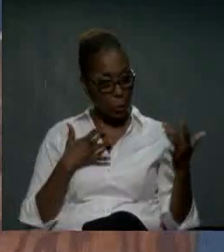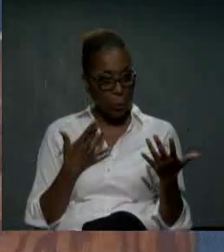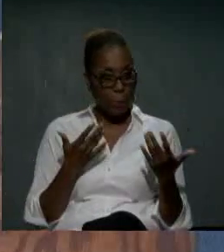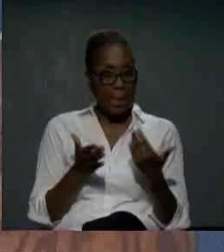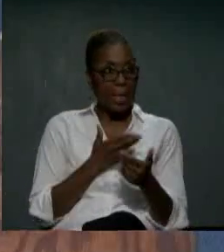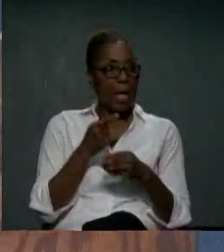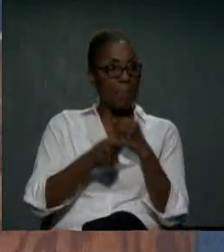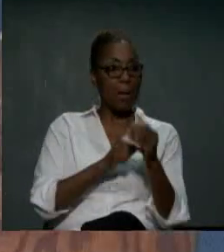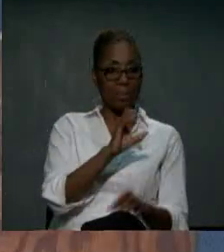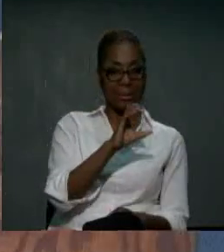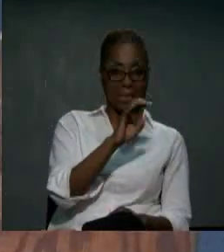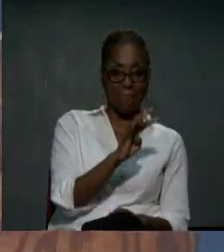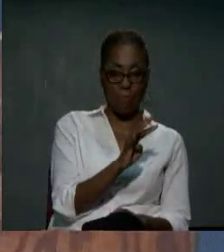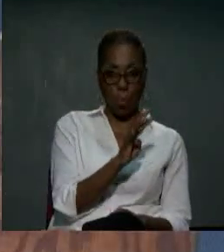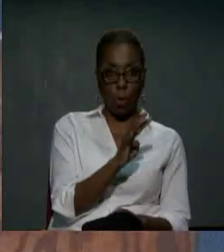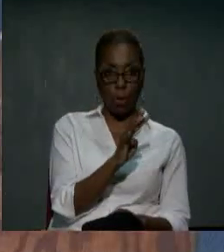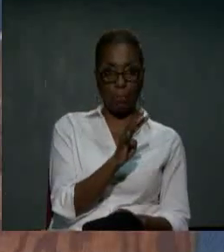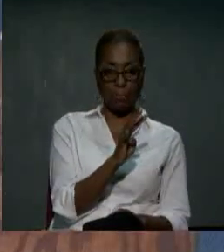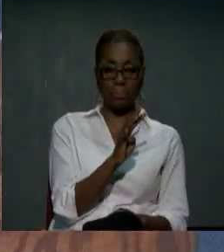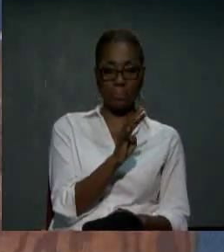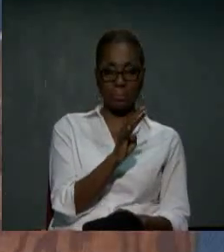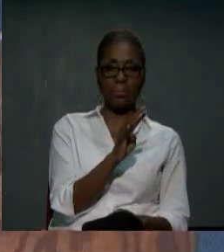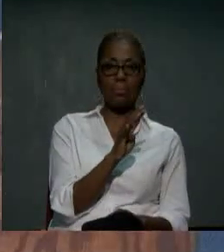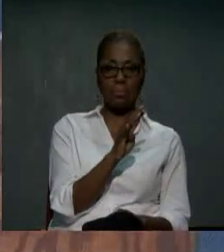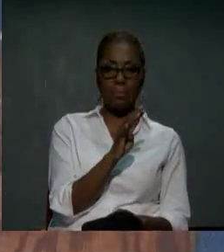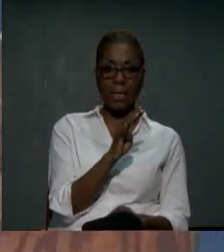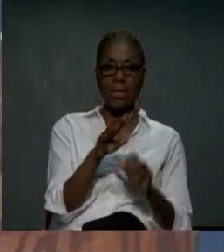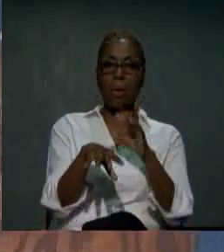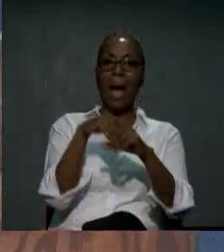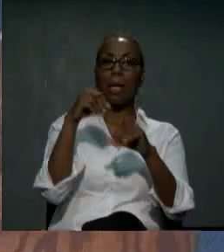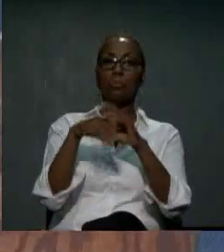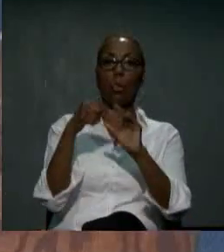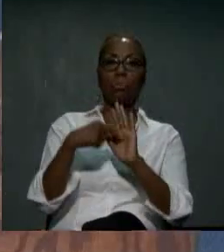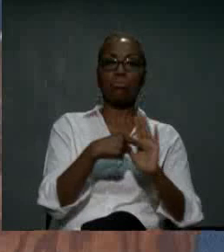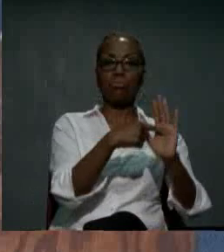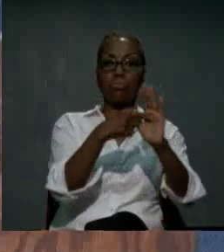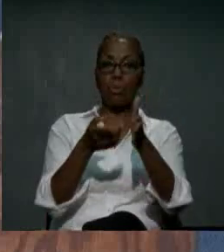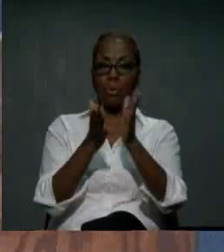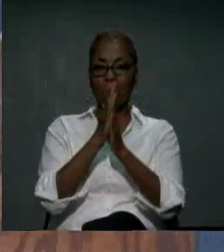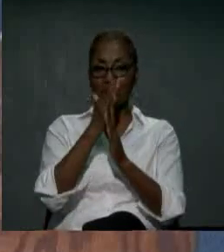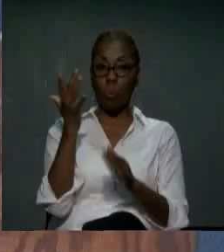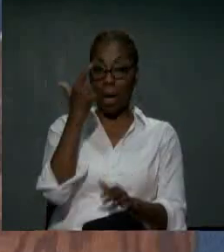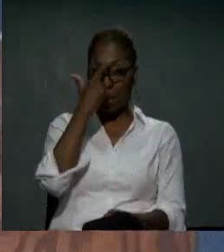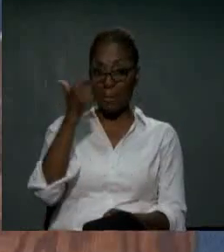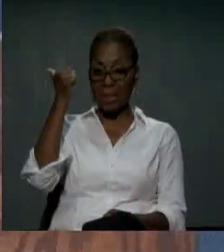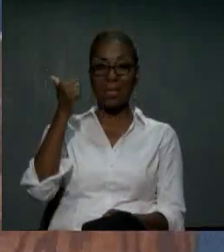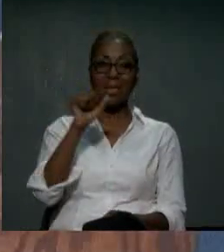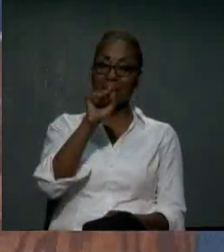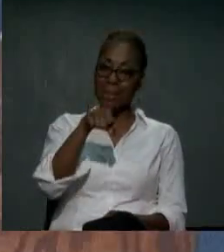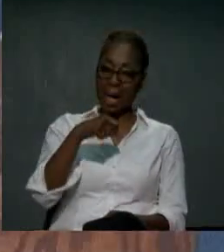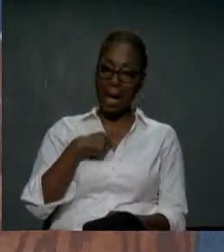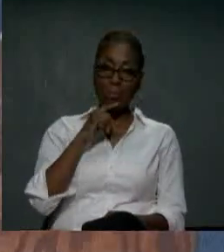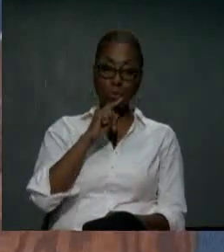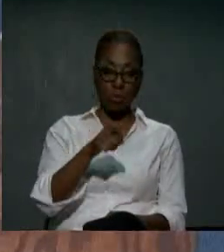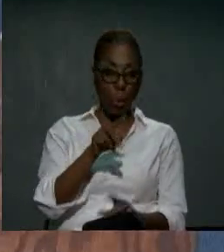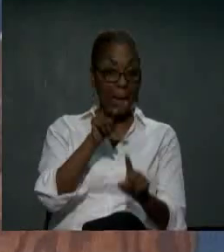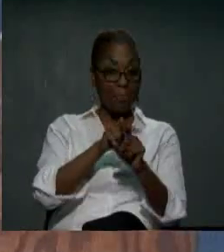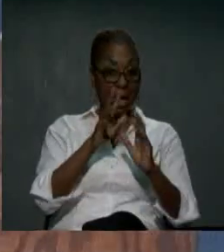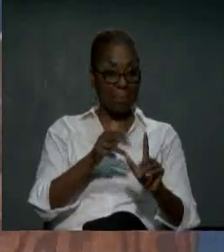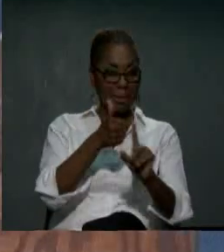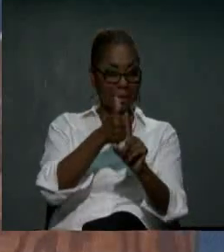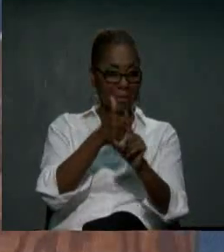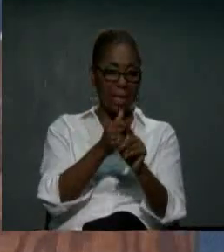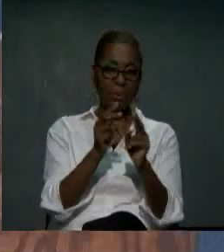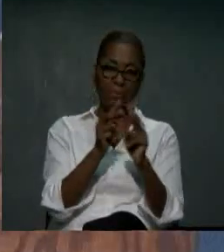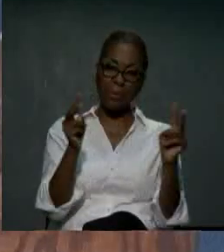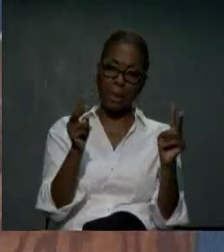the C4 outdoor display request because although I'm sure the applicant is